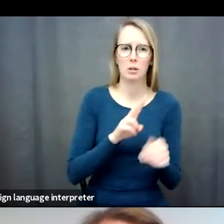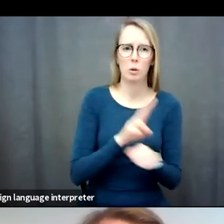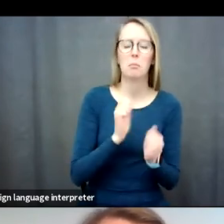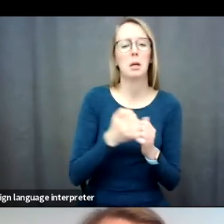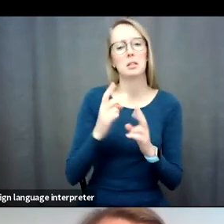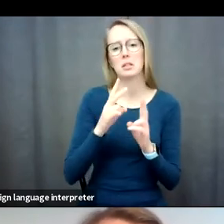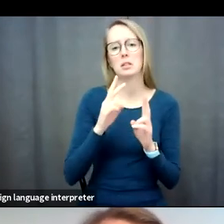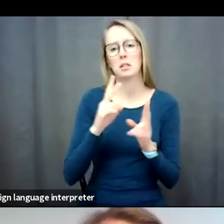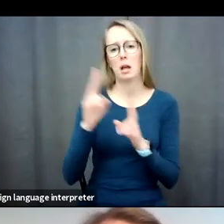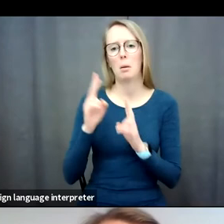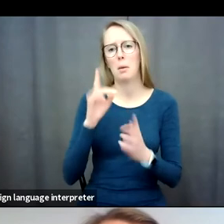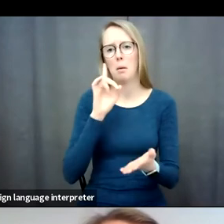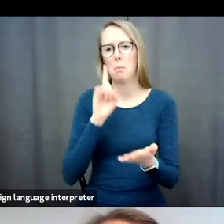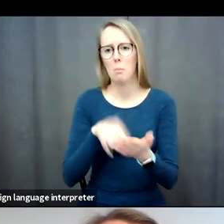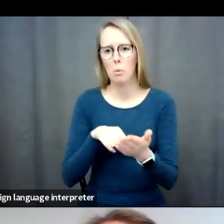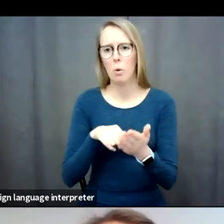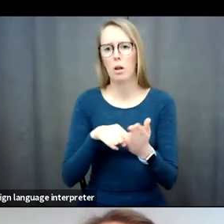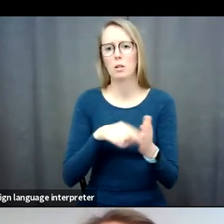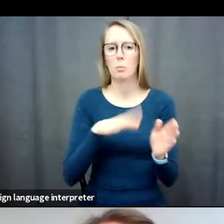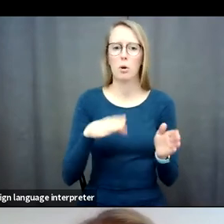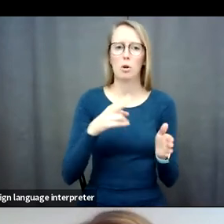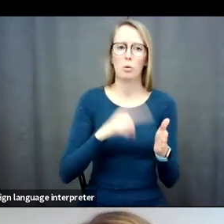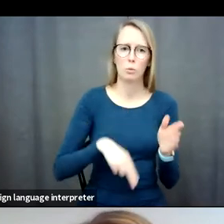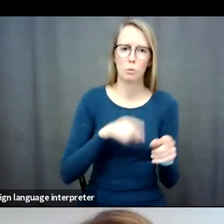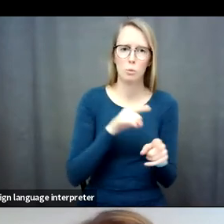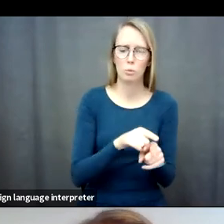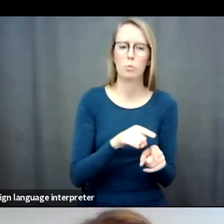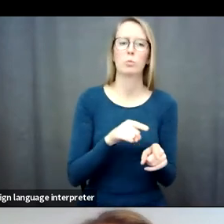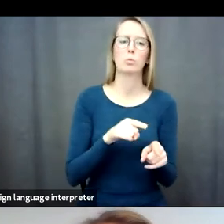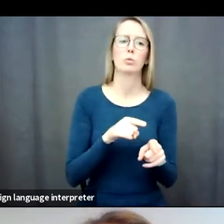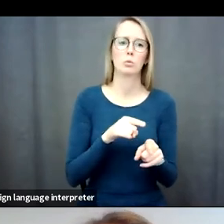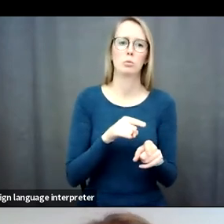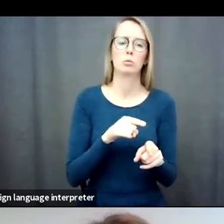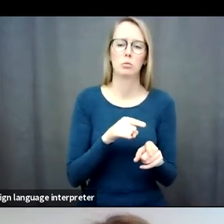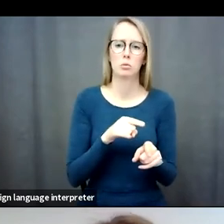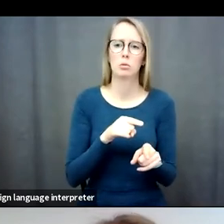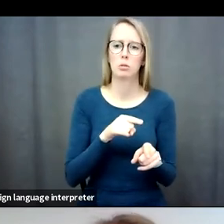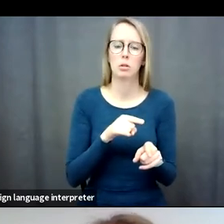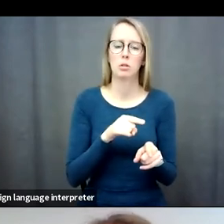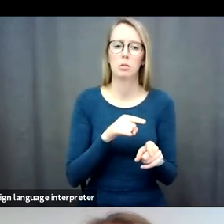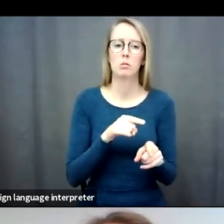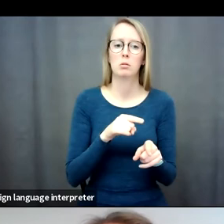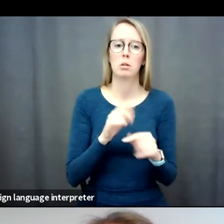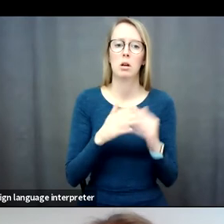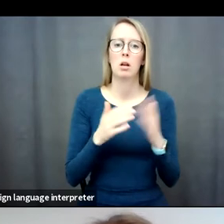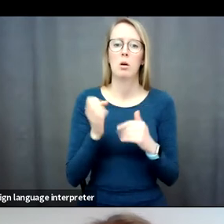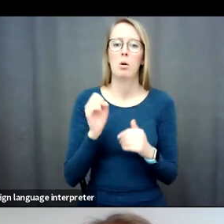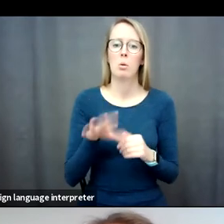it says in this conventions on the rights of the child, that really it's about